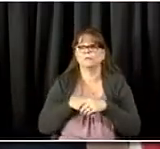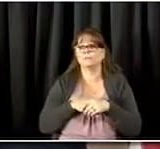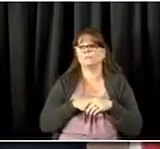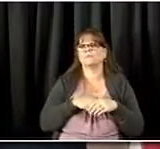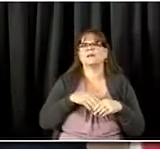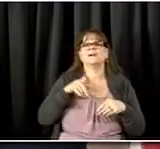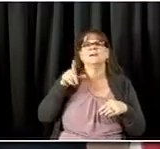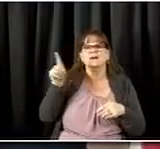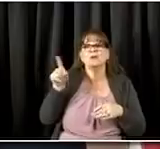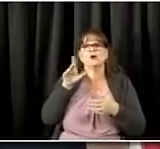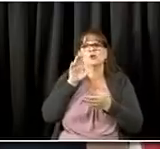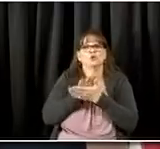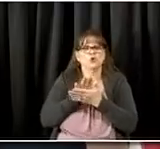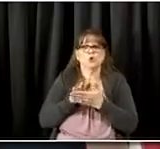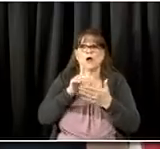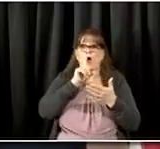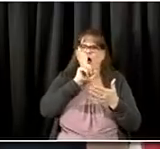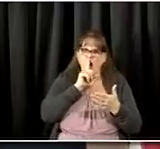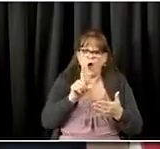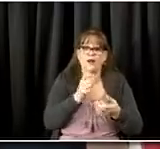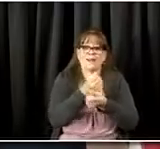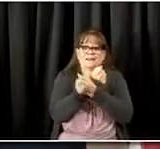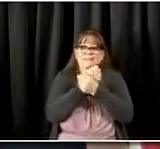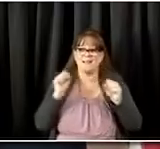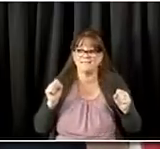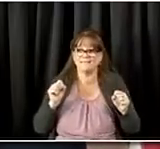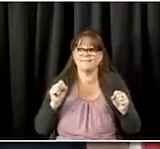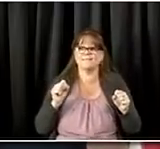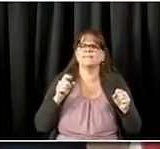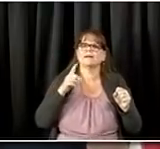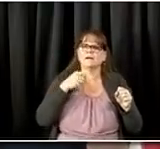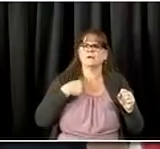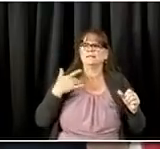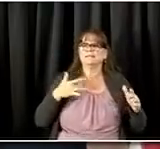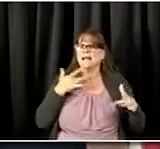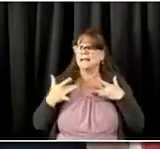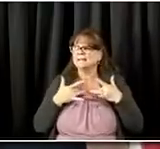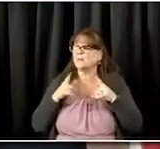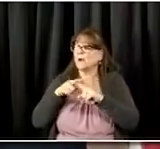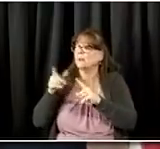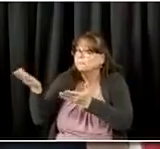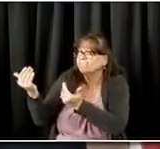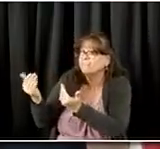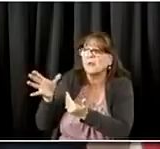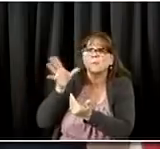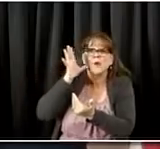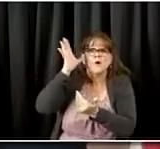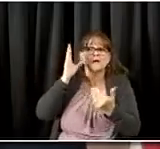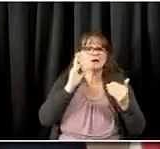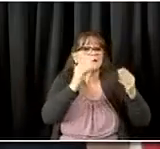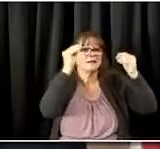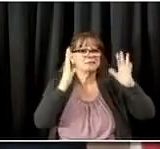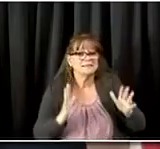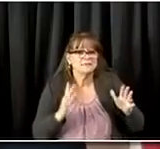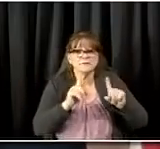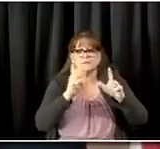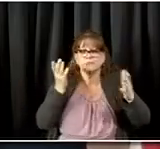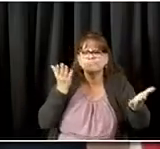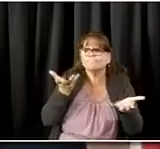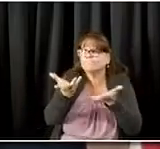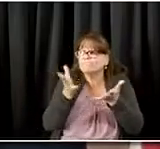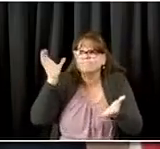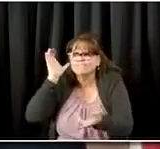safe place. I'm really excited to hear on-the-ground perspectives from parents and teachers and school boards about what's needed to be as safe as possible